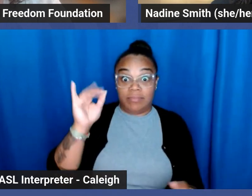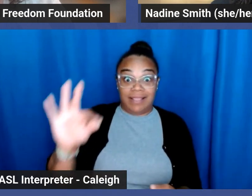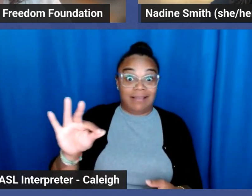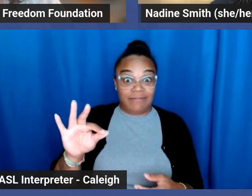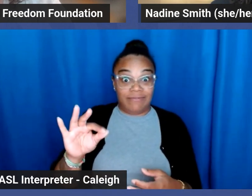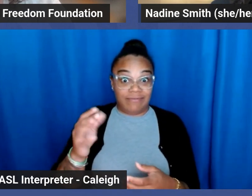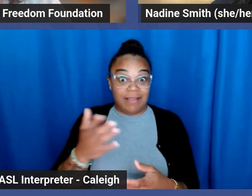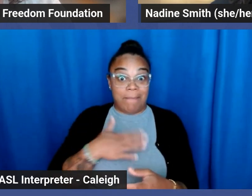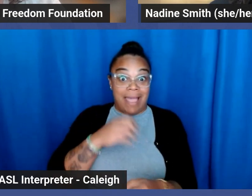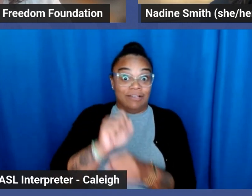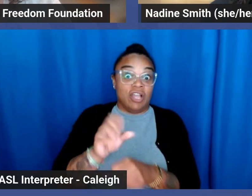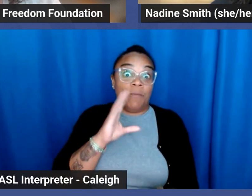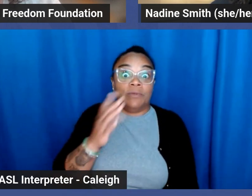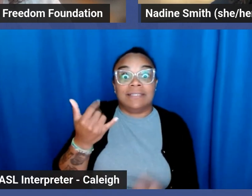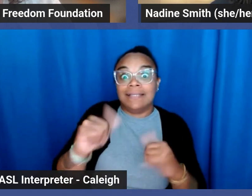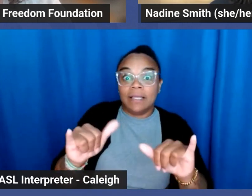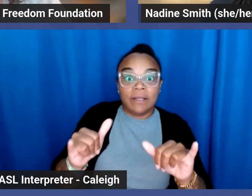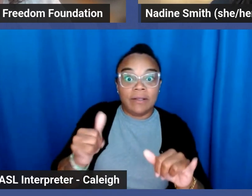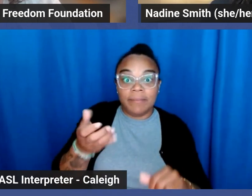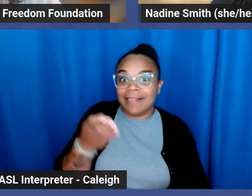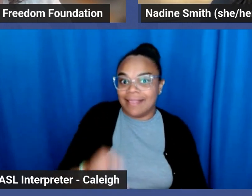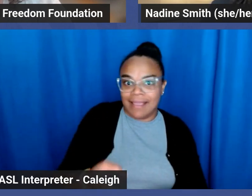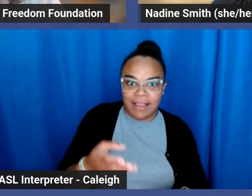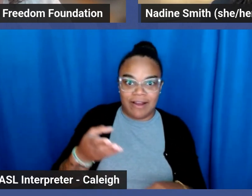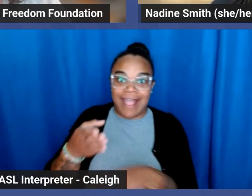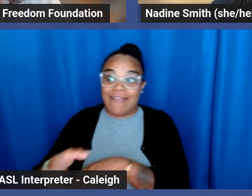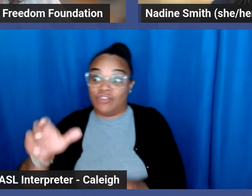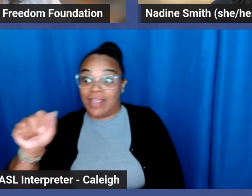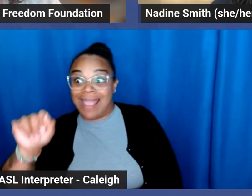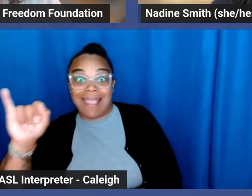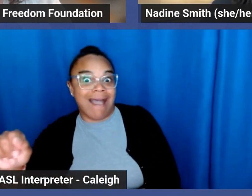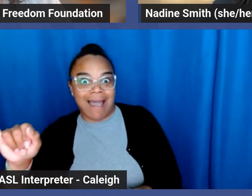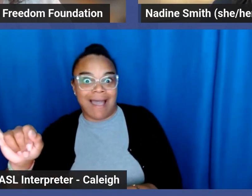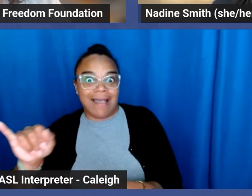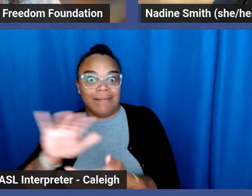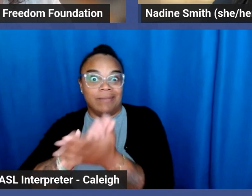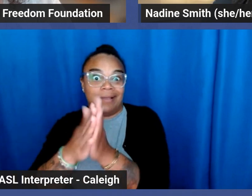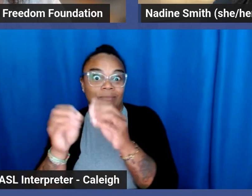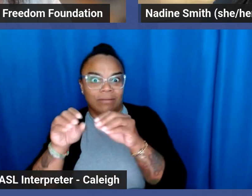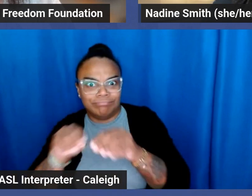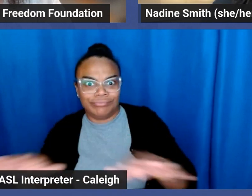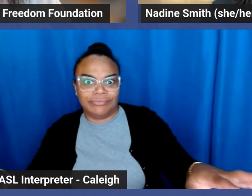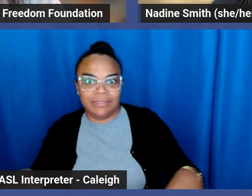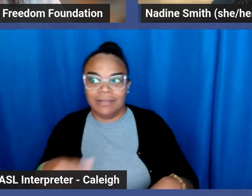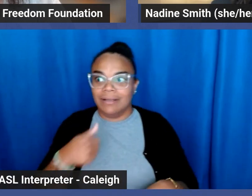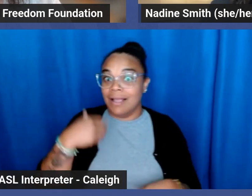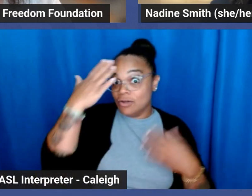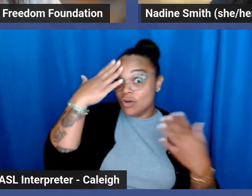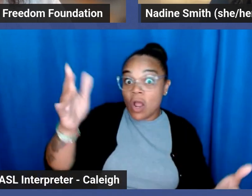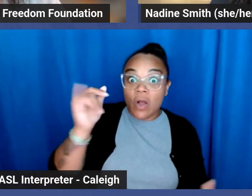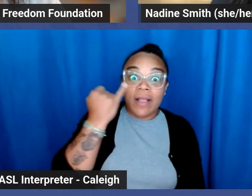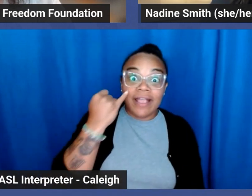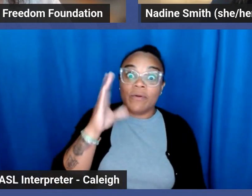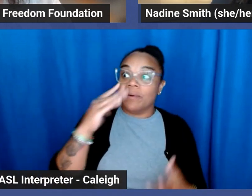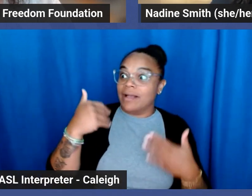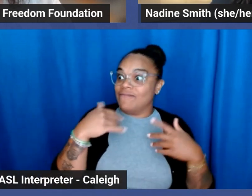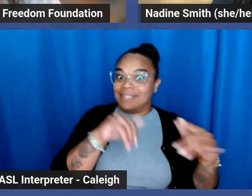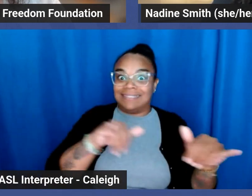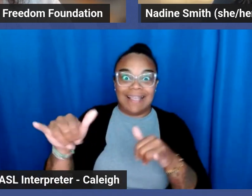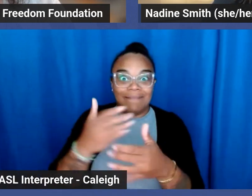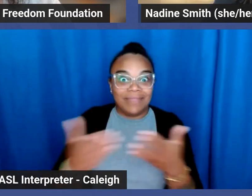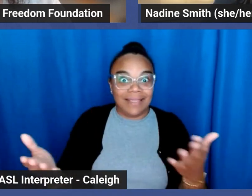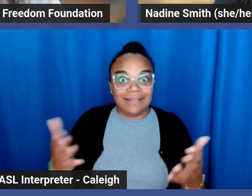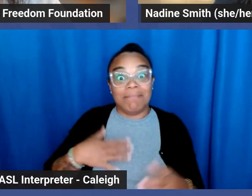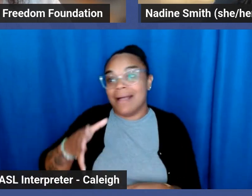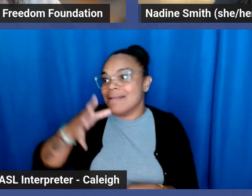AI automates all of these things, and I don't know that I'm ever going to have the things my parents had. If you can just sort of be with